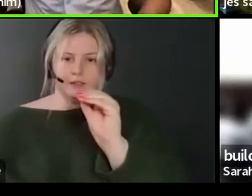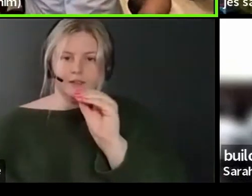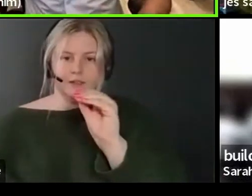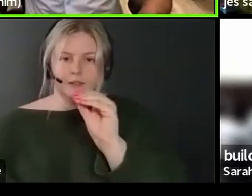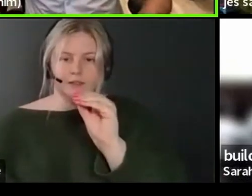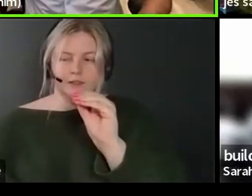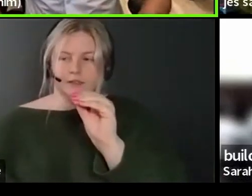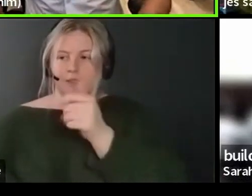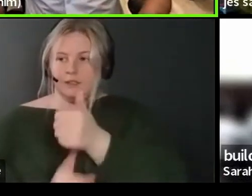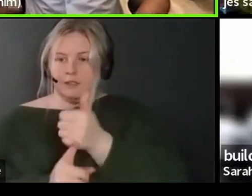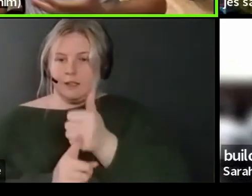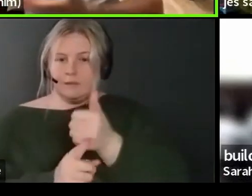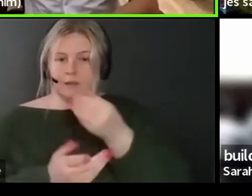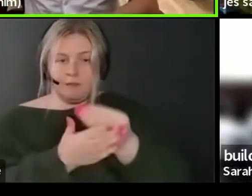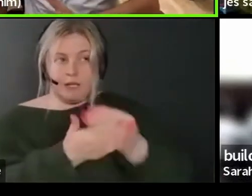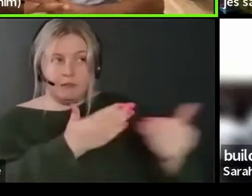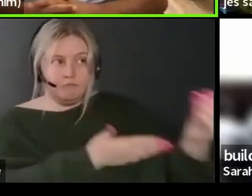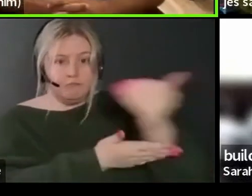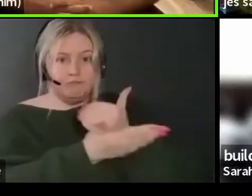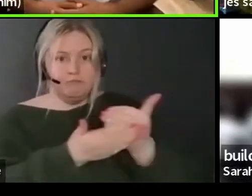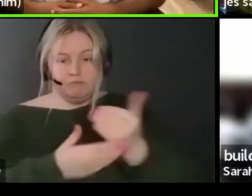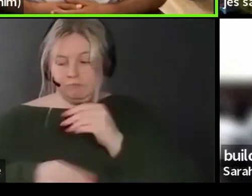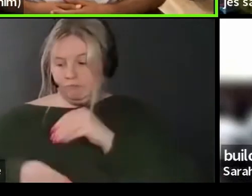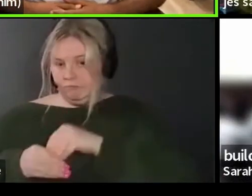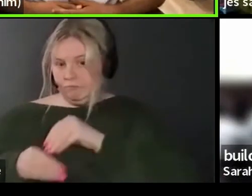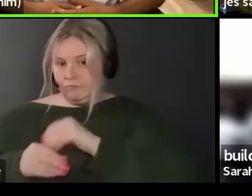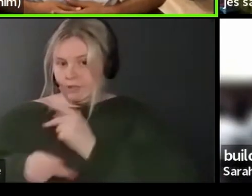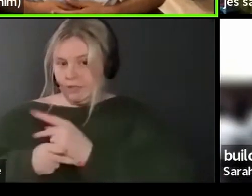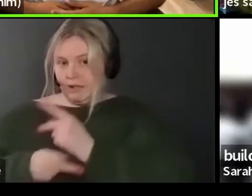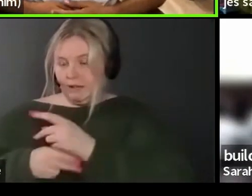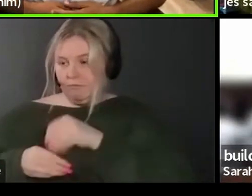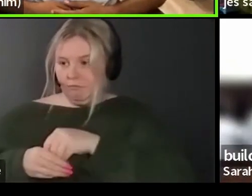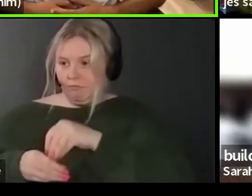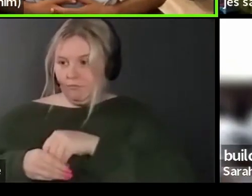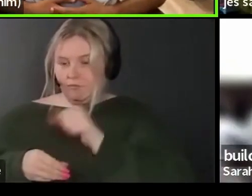from public money and diverting this money towards